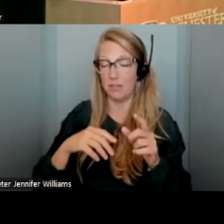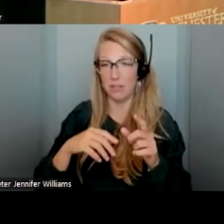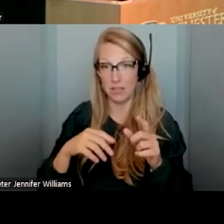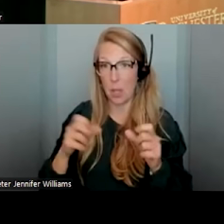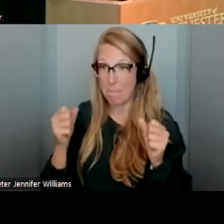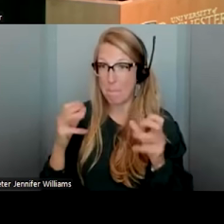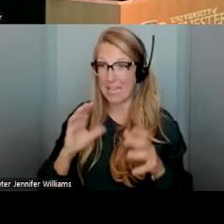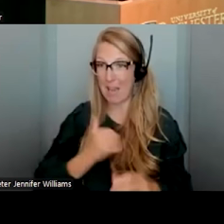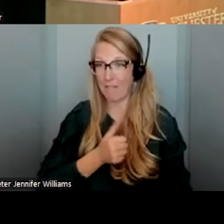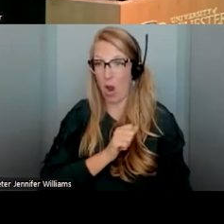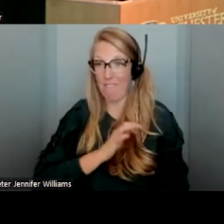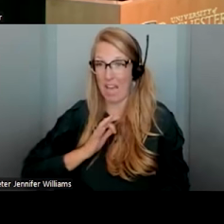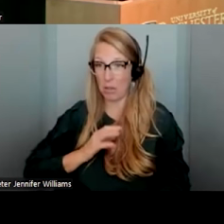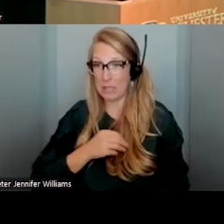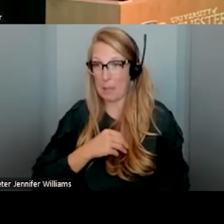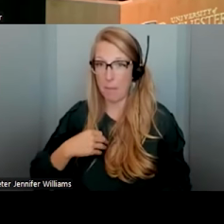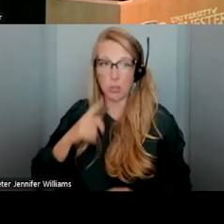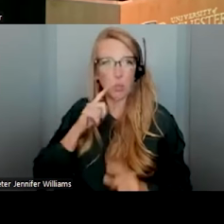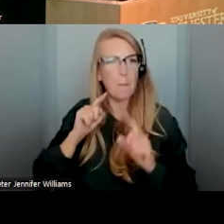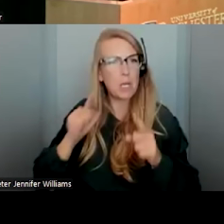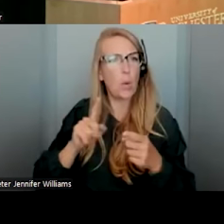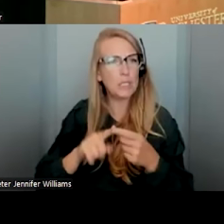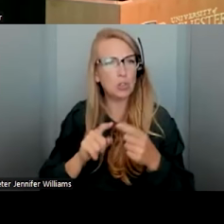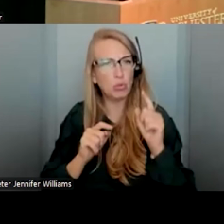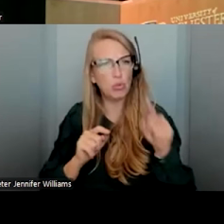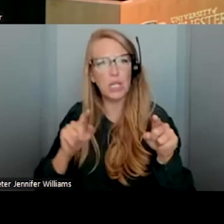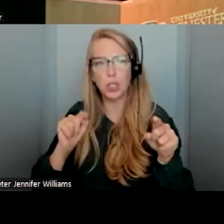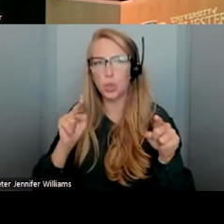faculty members will be going to Tübingen